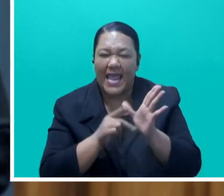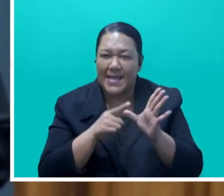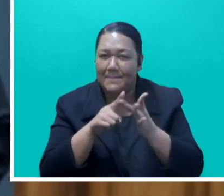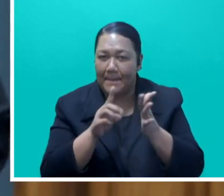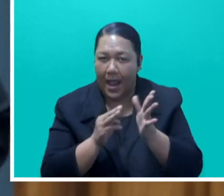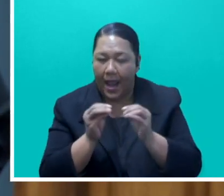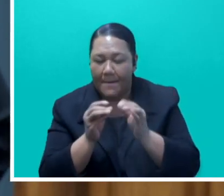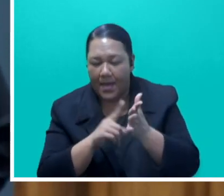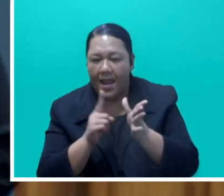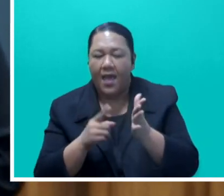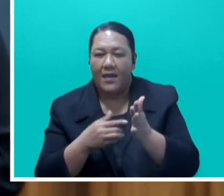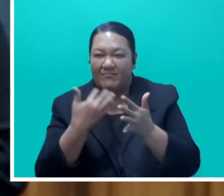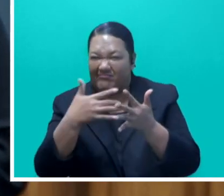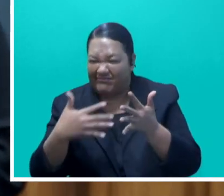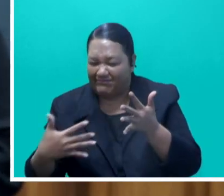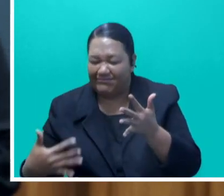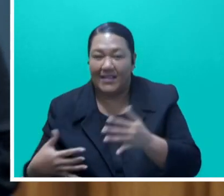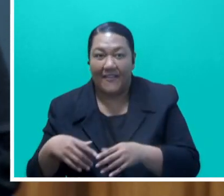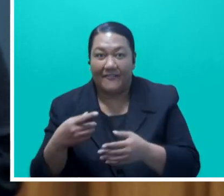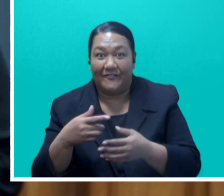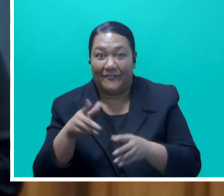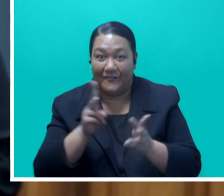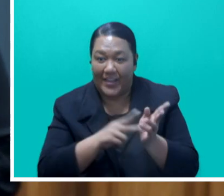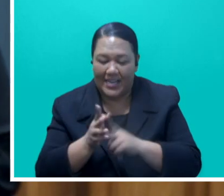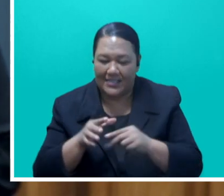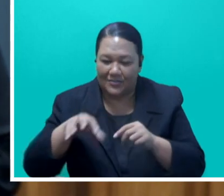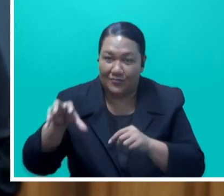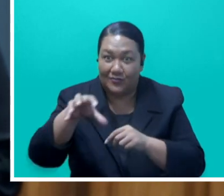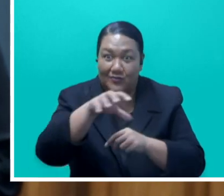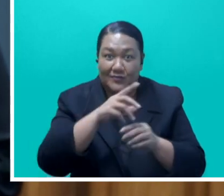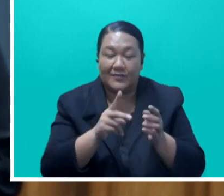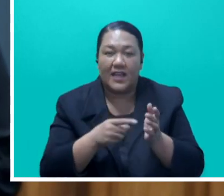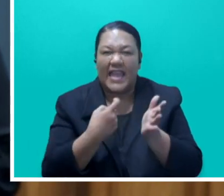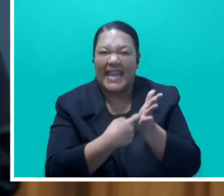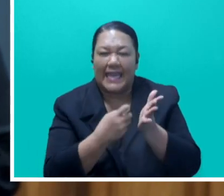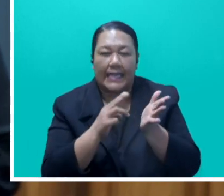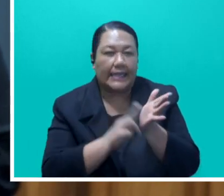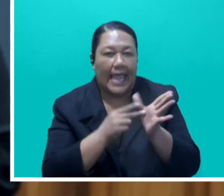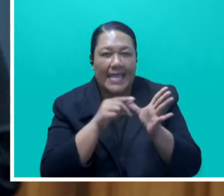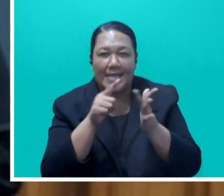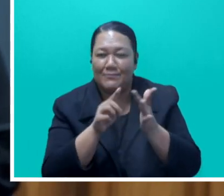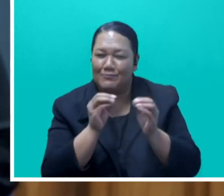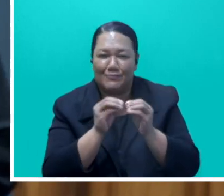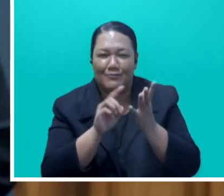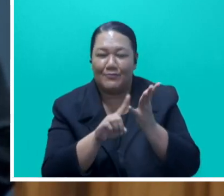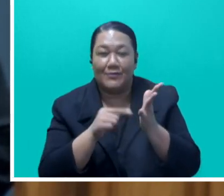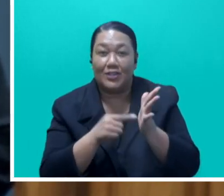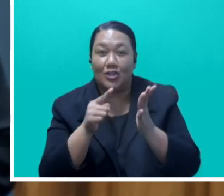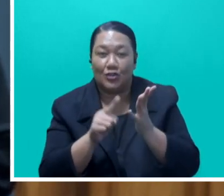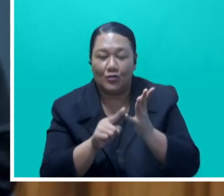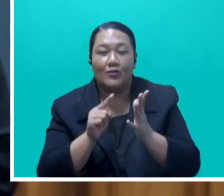Ilawa, Maveikai, na Yaulevu, na Raviravi, na Iwutu, na Wuniaumunu, na